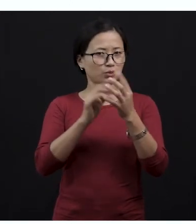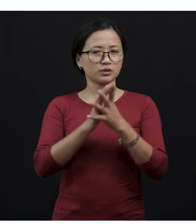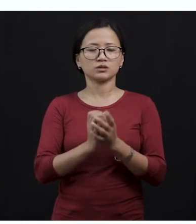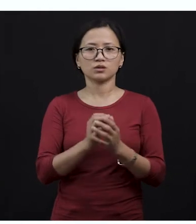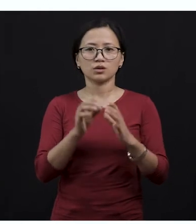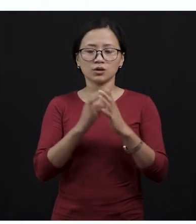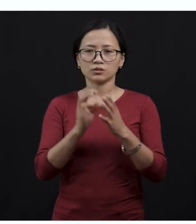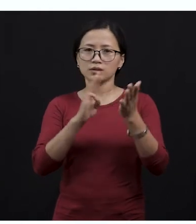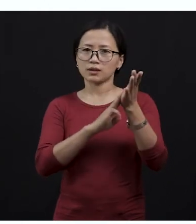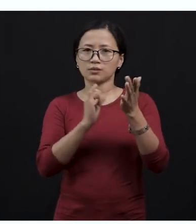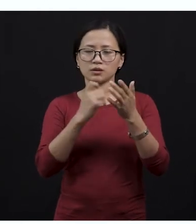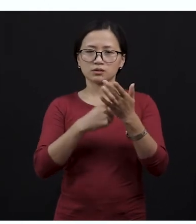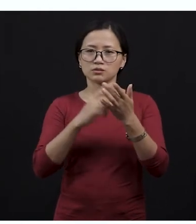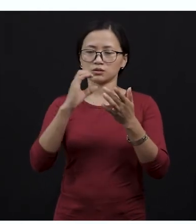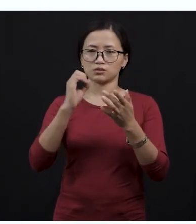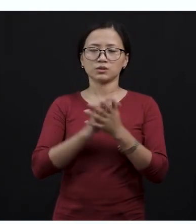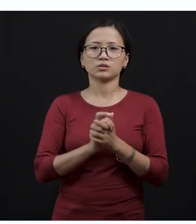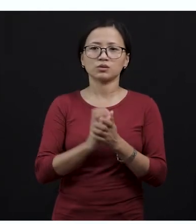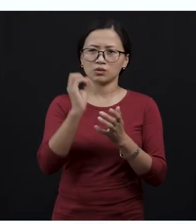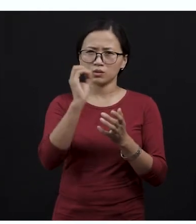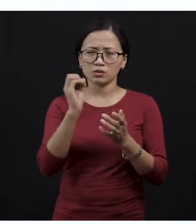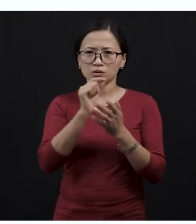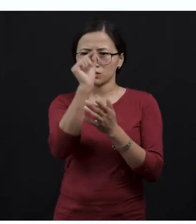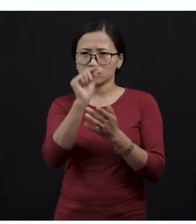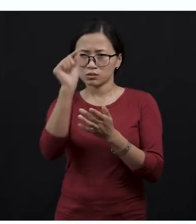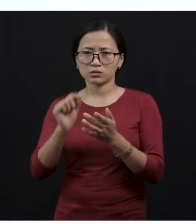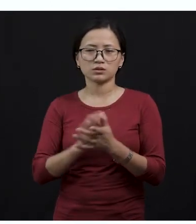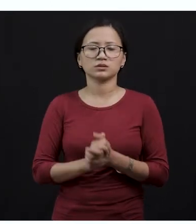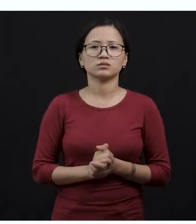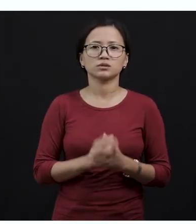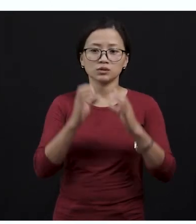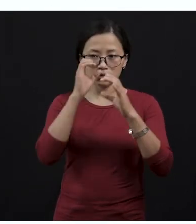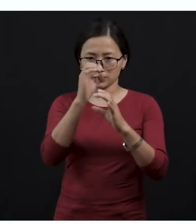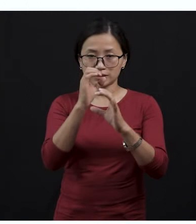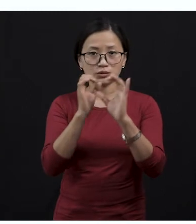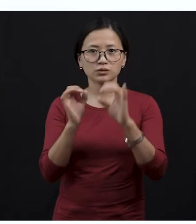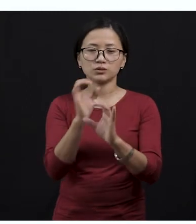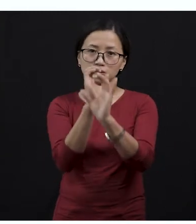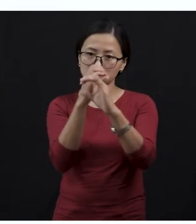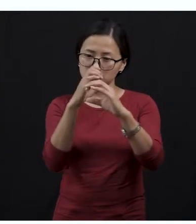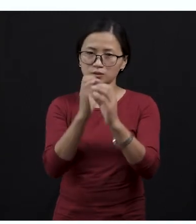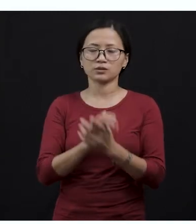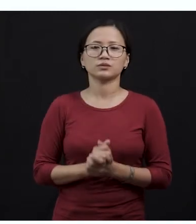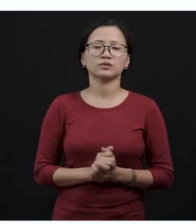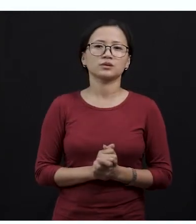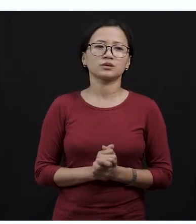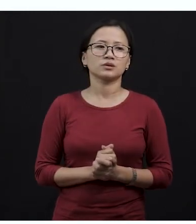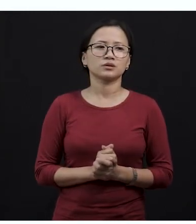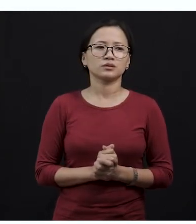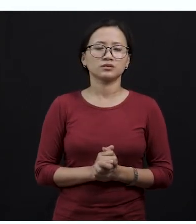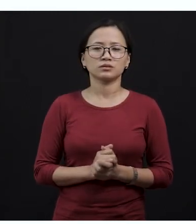What? Microorganism. That means you can see this only under the microscope. But this is one complete organism. This is